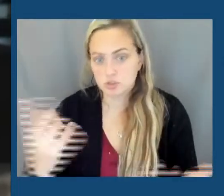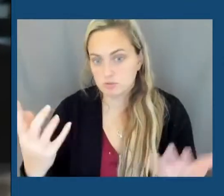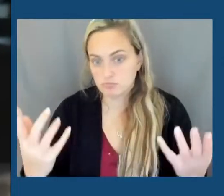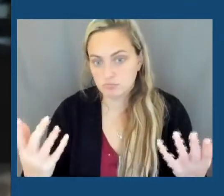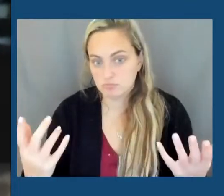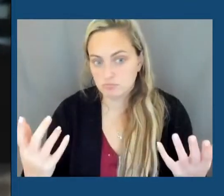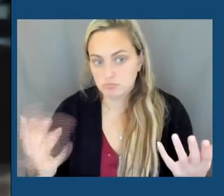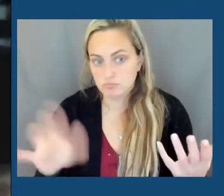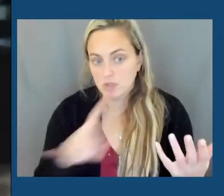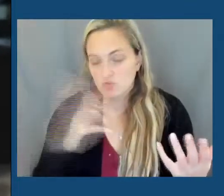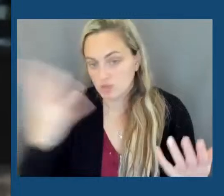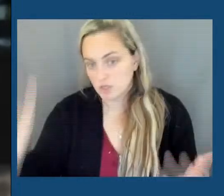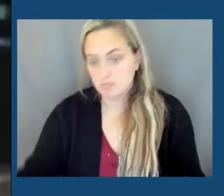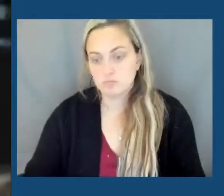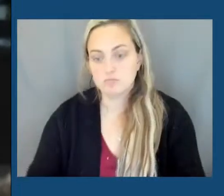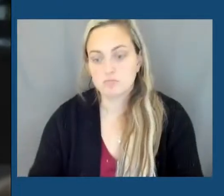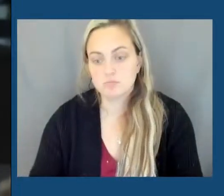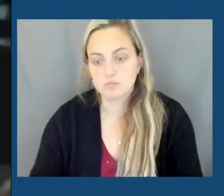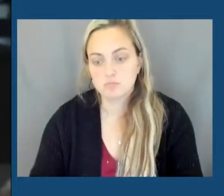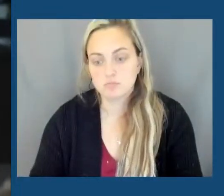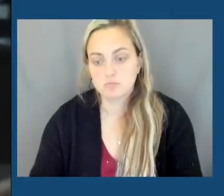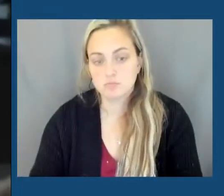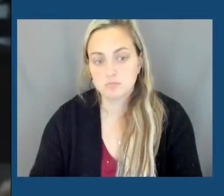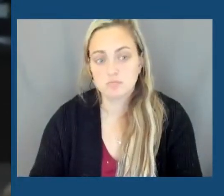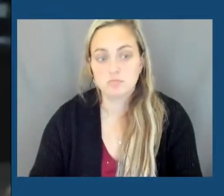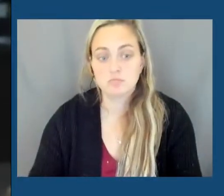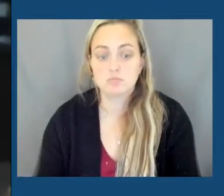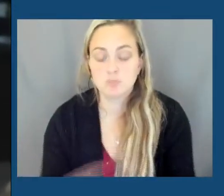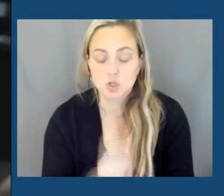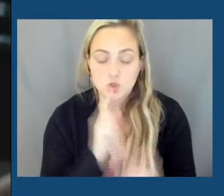That's really it. Just keep on doing what you're doing, make sure that people get rewarded.